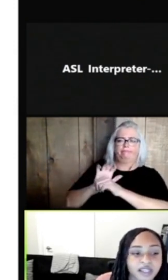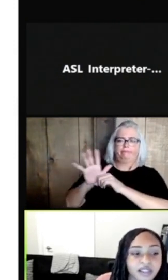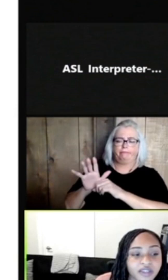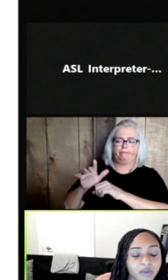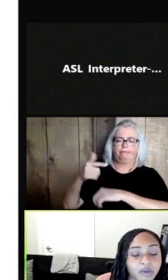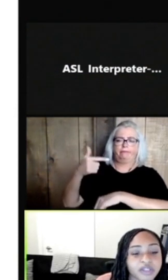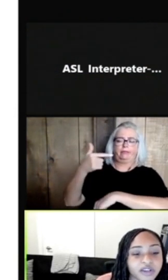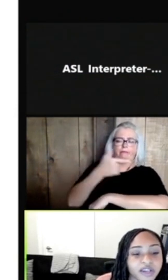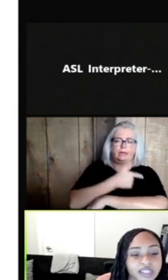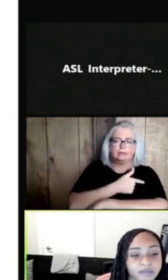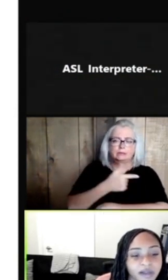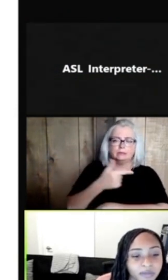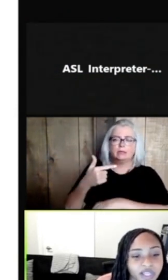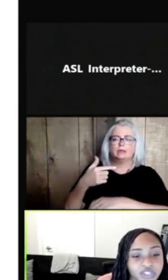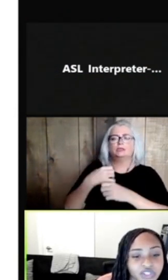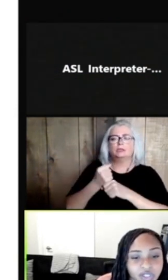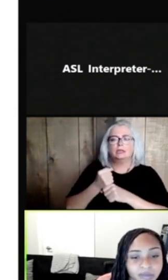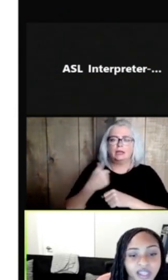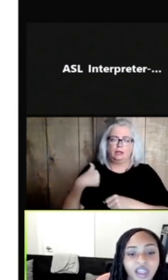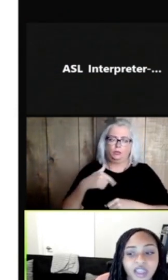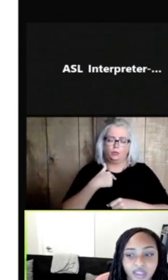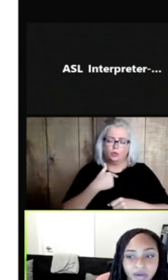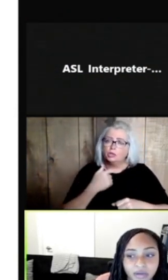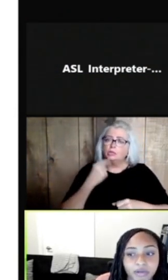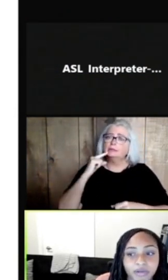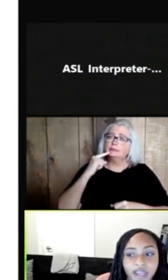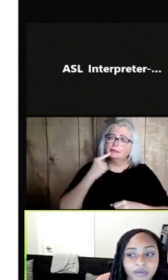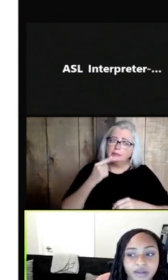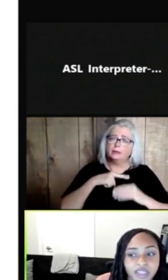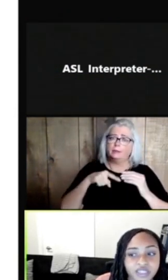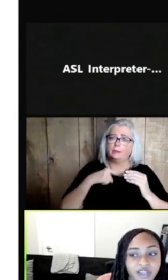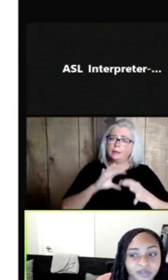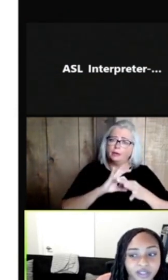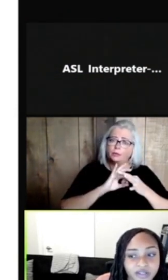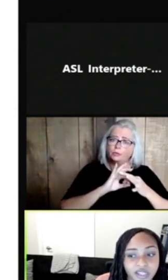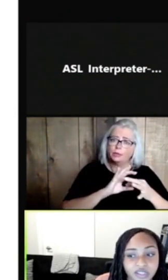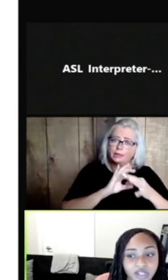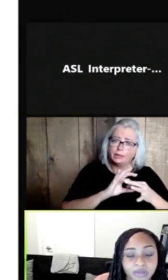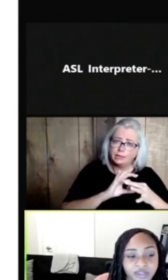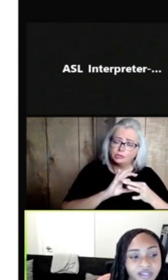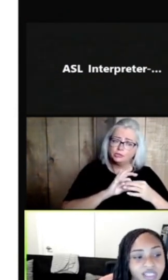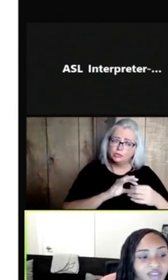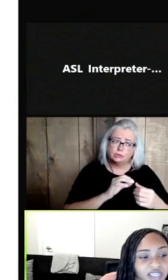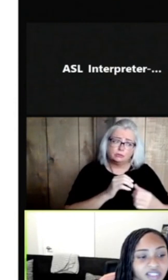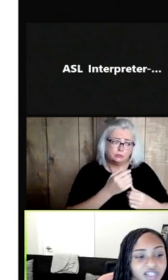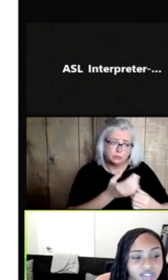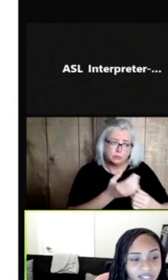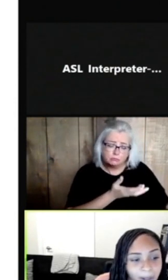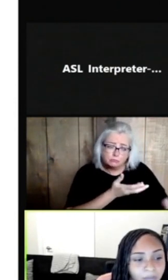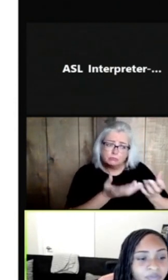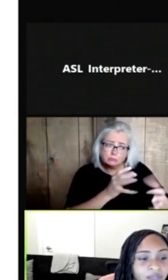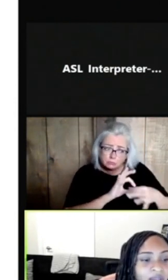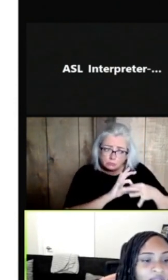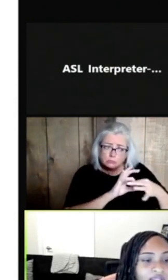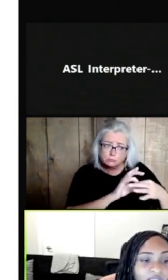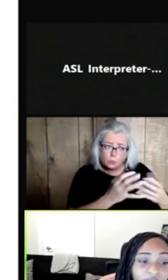to make it clear that we were serious about the relationships that we were creating with these faith leaders in terms of getting these vaccinations